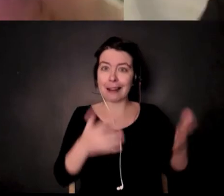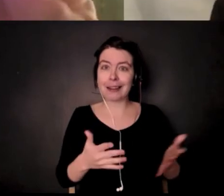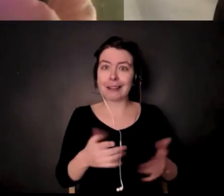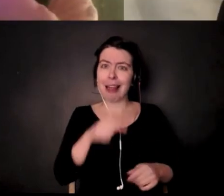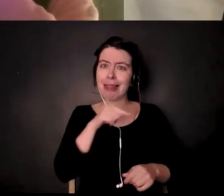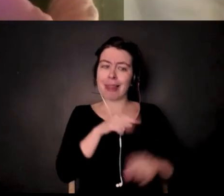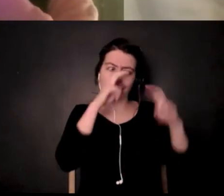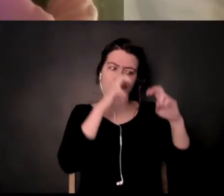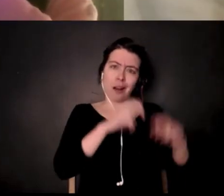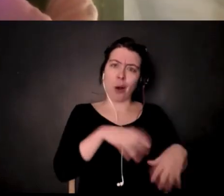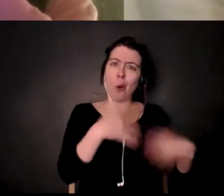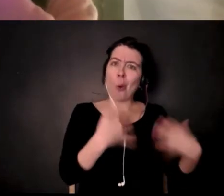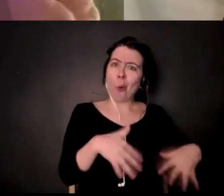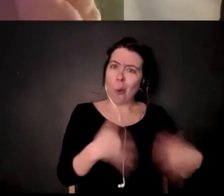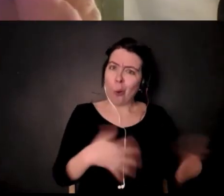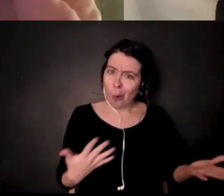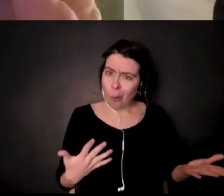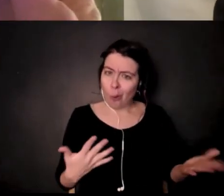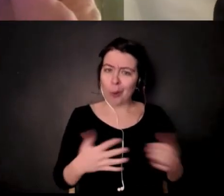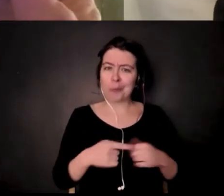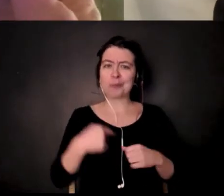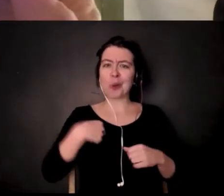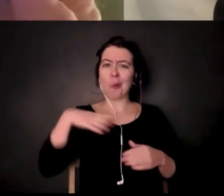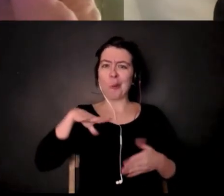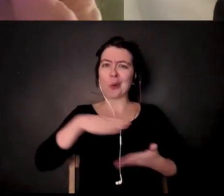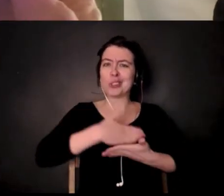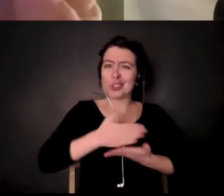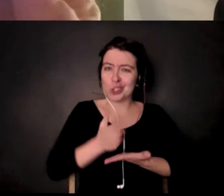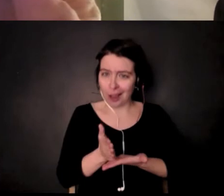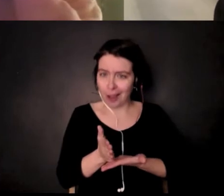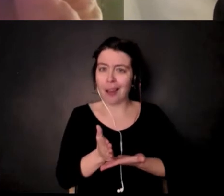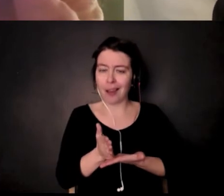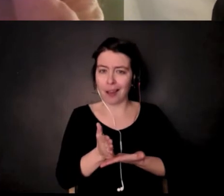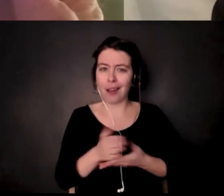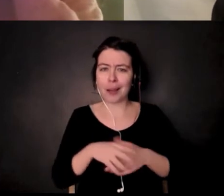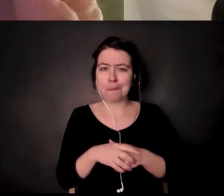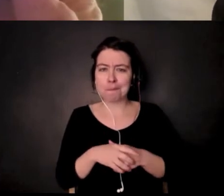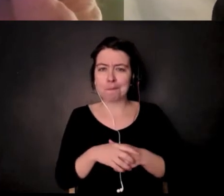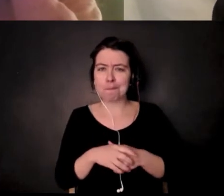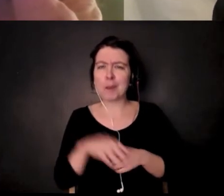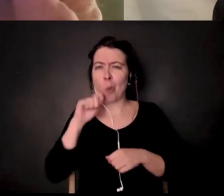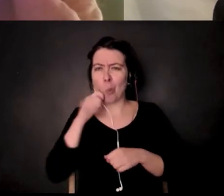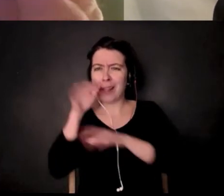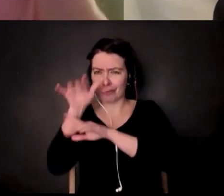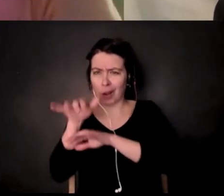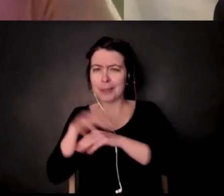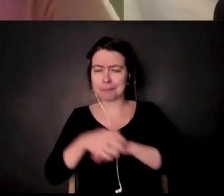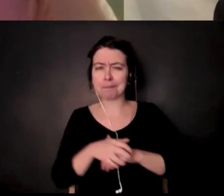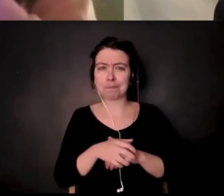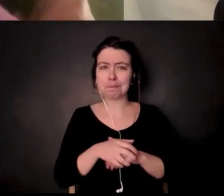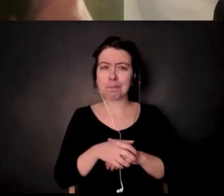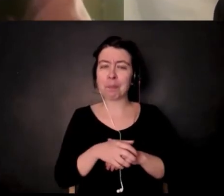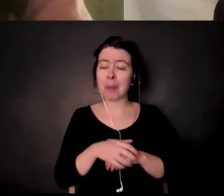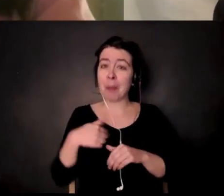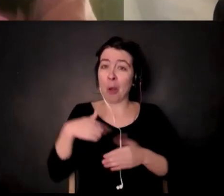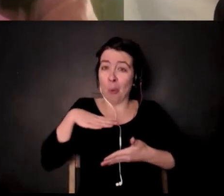Actually, I just want to share very quickly before we have to move on some, I will, some visualizations of this